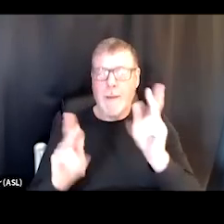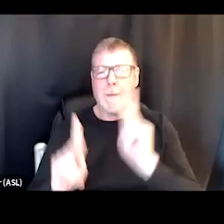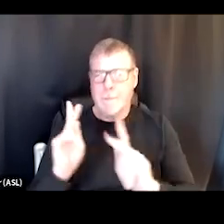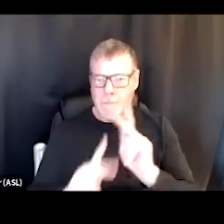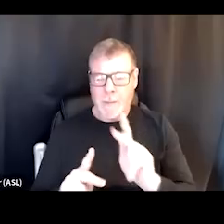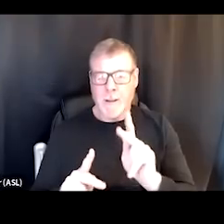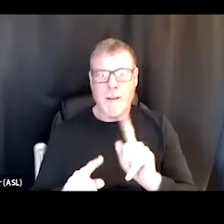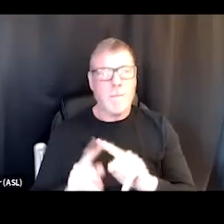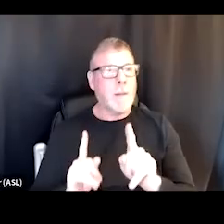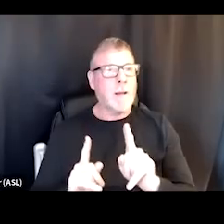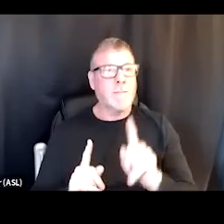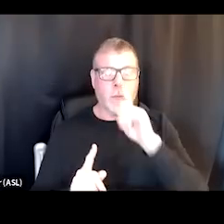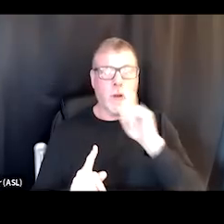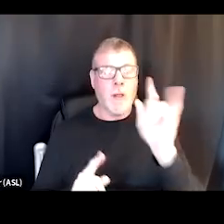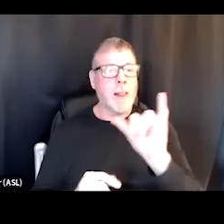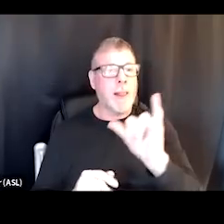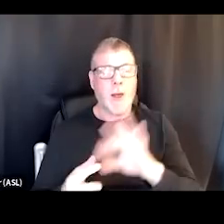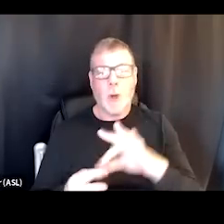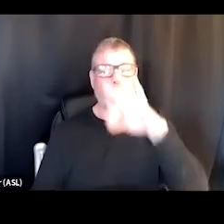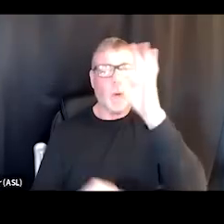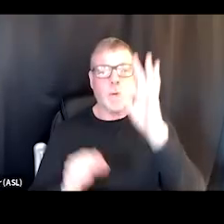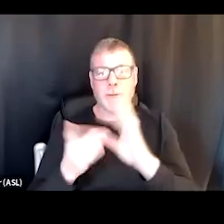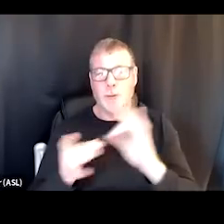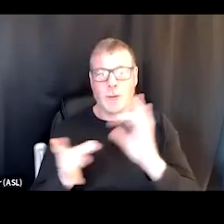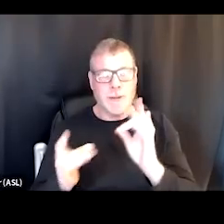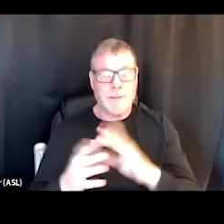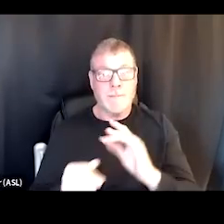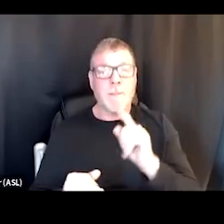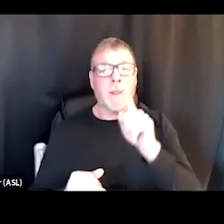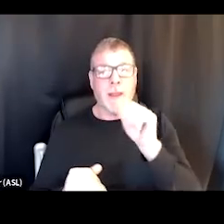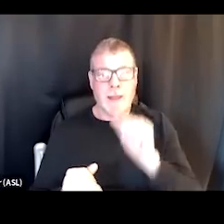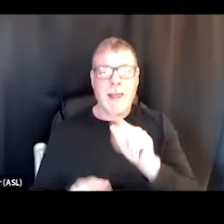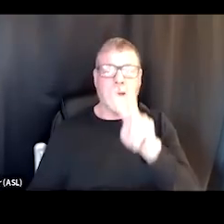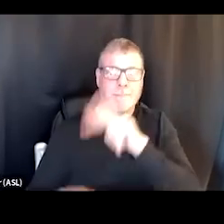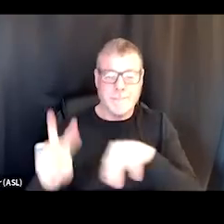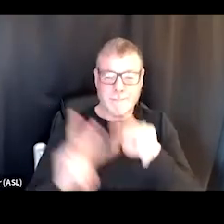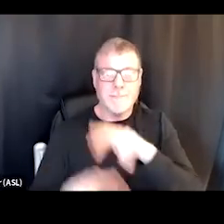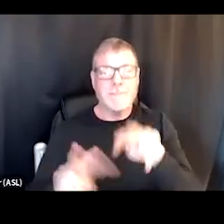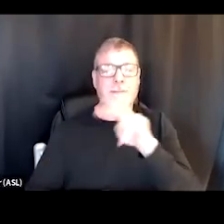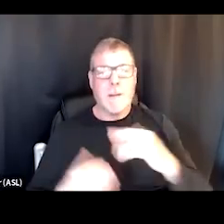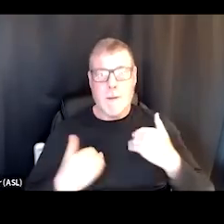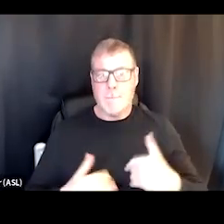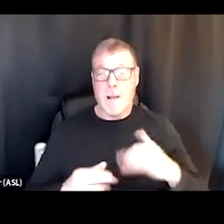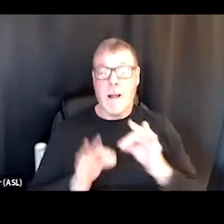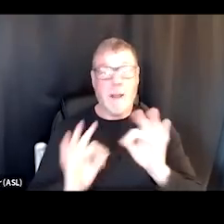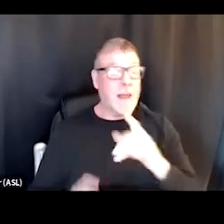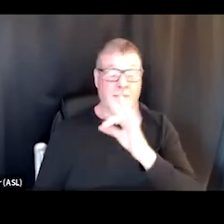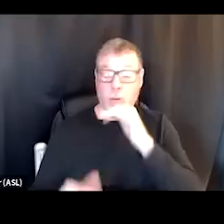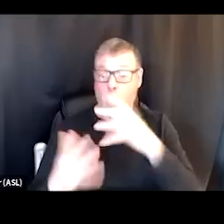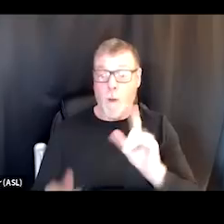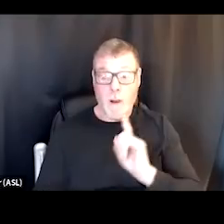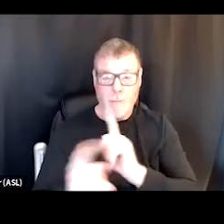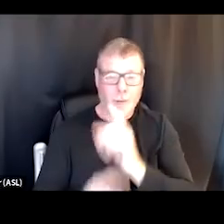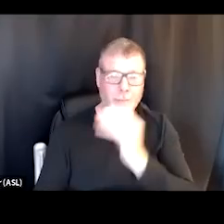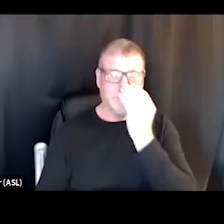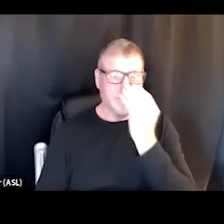Just like if you're in a grocery store or anywhere else, you're talking to anybody, you can read someone's body language. If they don't want to be talked to, they don't want to be approached, it's